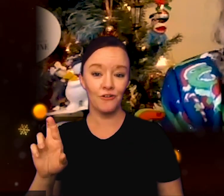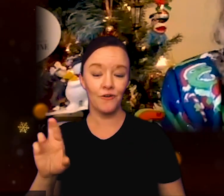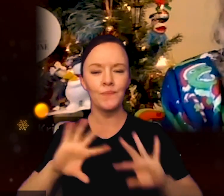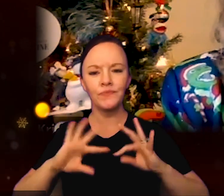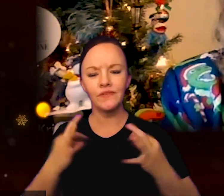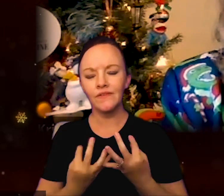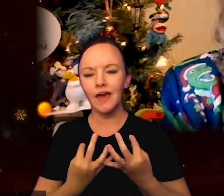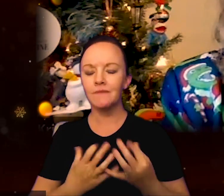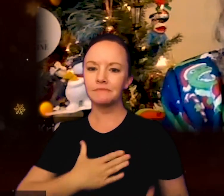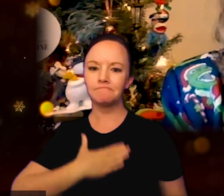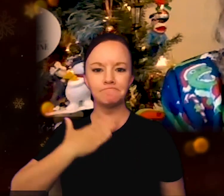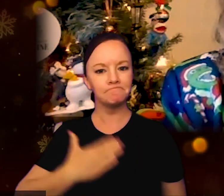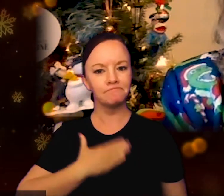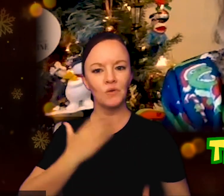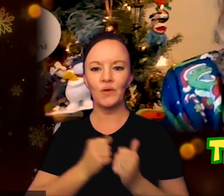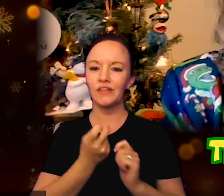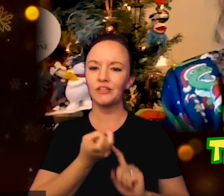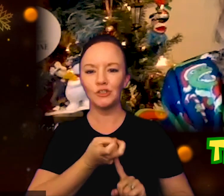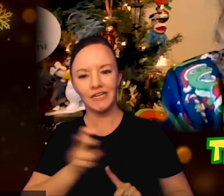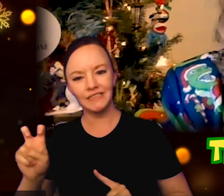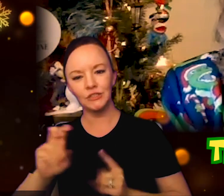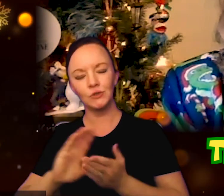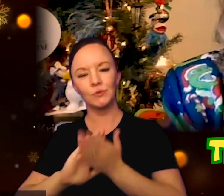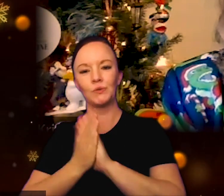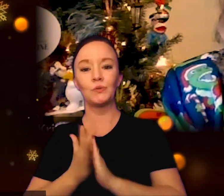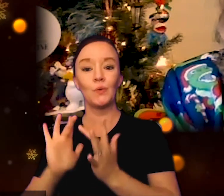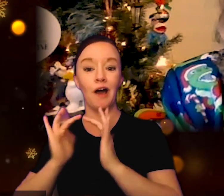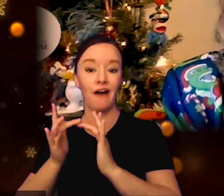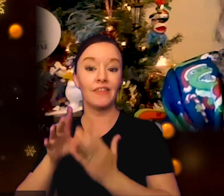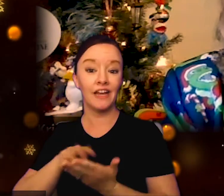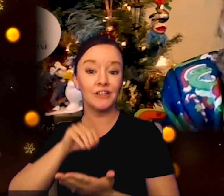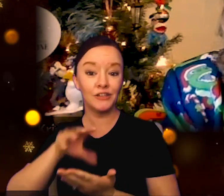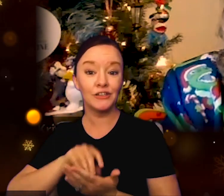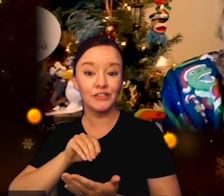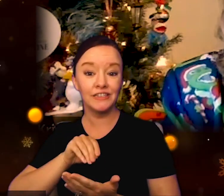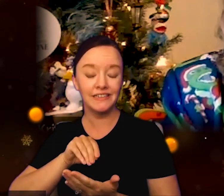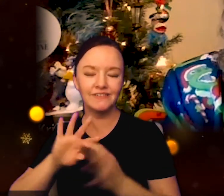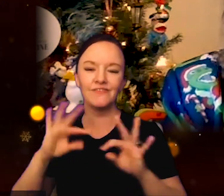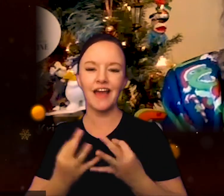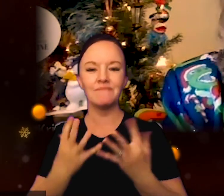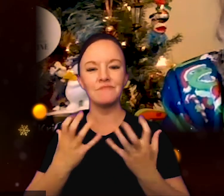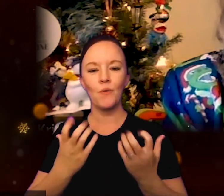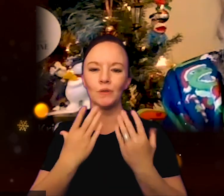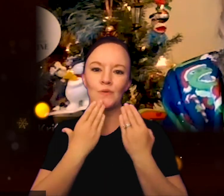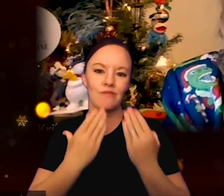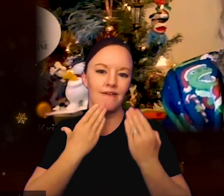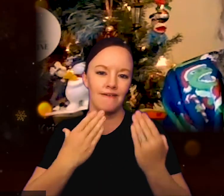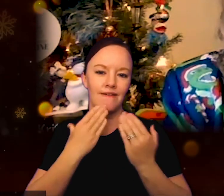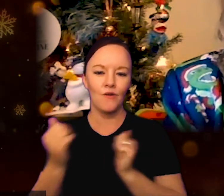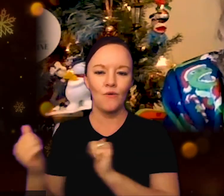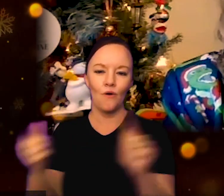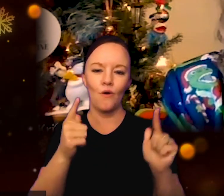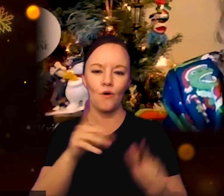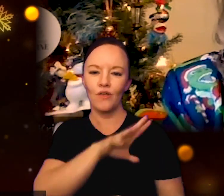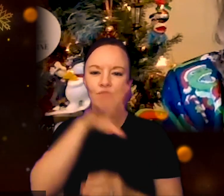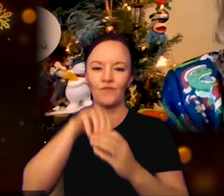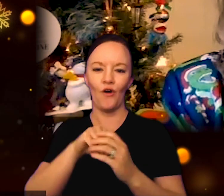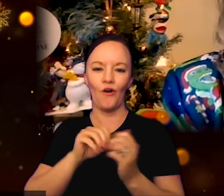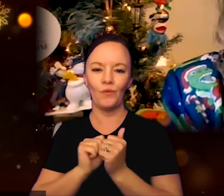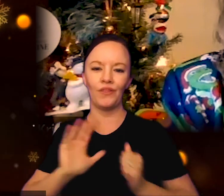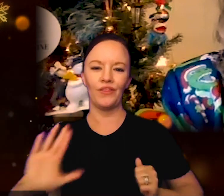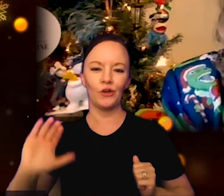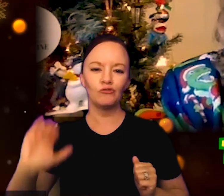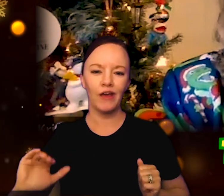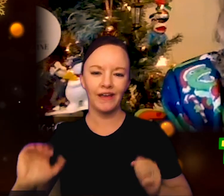They are overwhelmingly pleased with the transition to online learning and wanted to thank all those involved in their child's